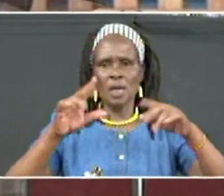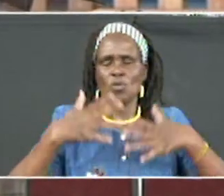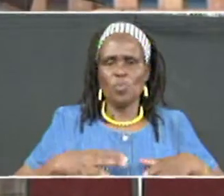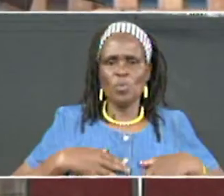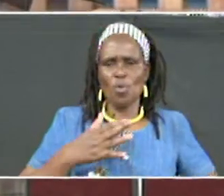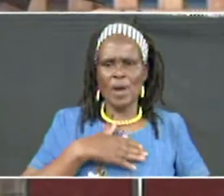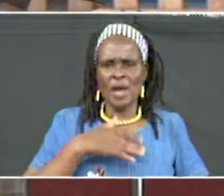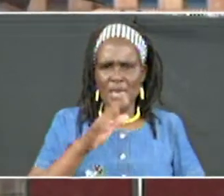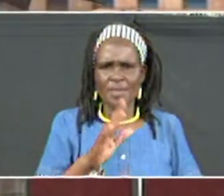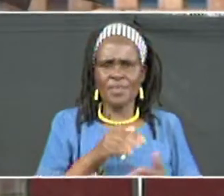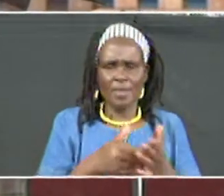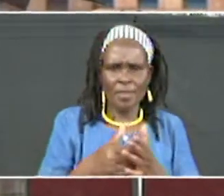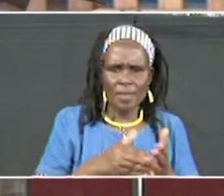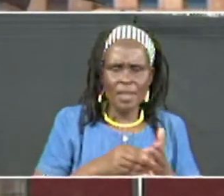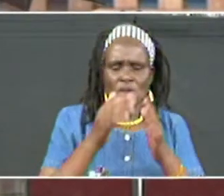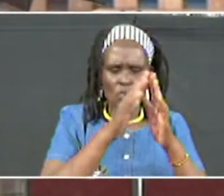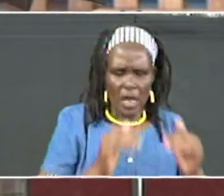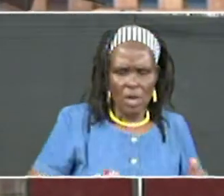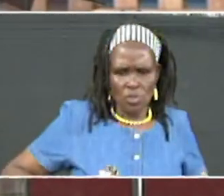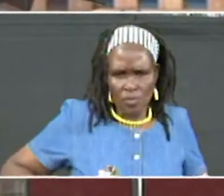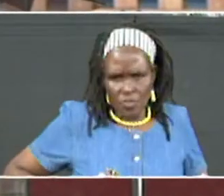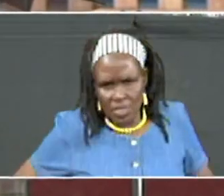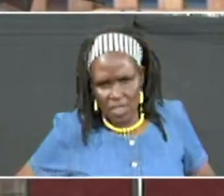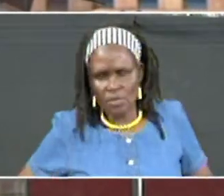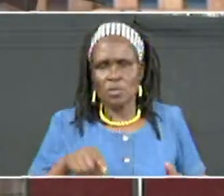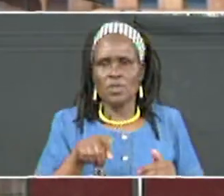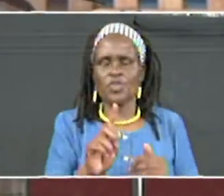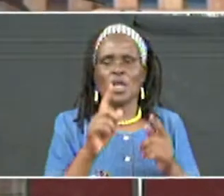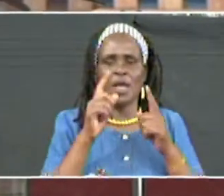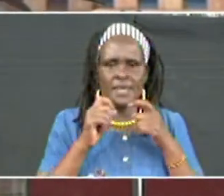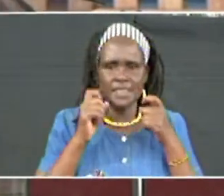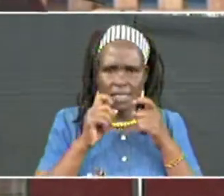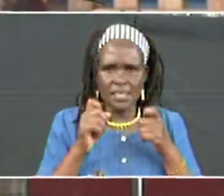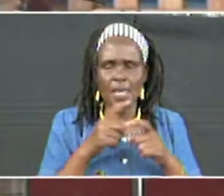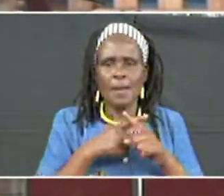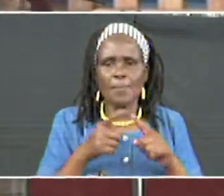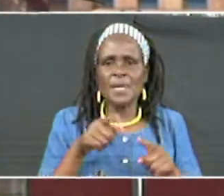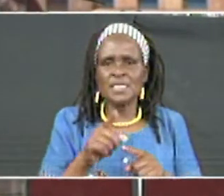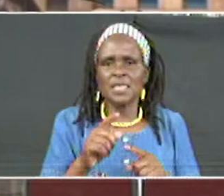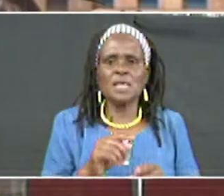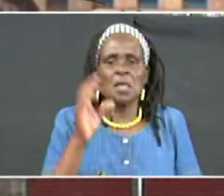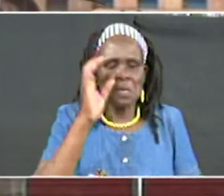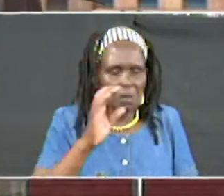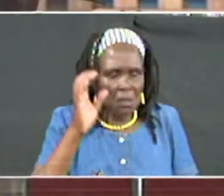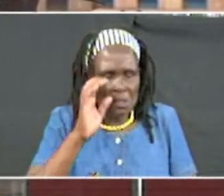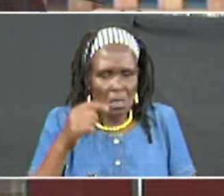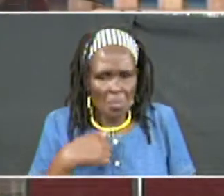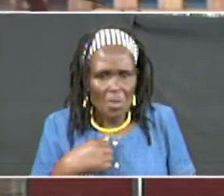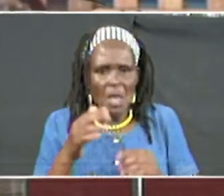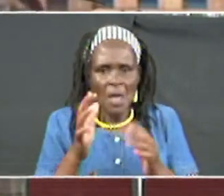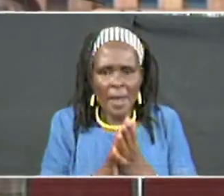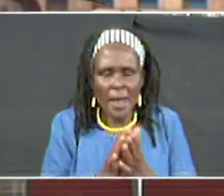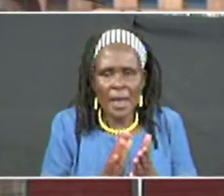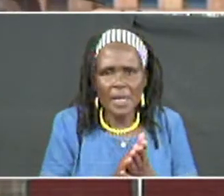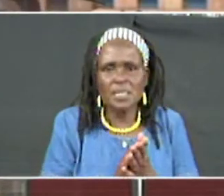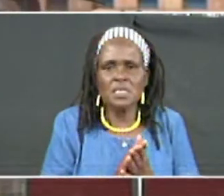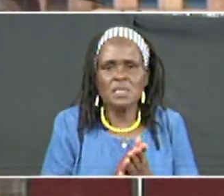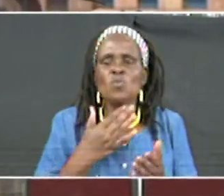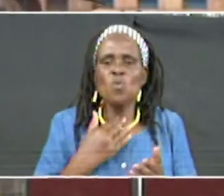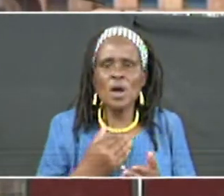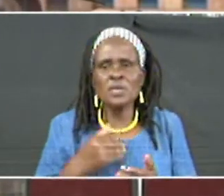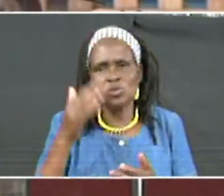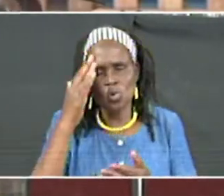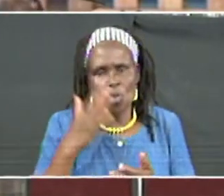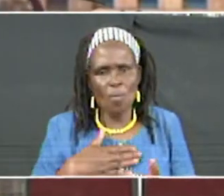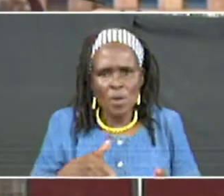transgression, to the house of Jacob their sins. Yet they seek me daily and delight to know my ways, as if they